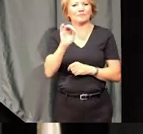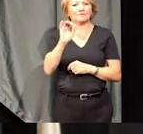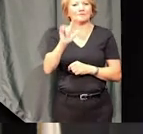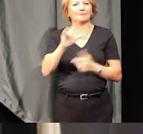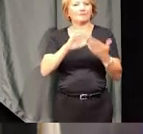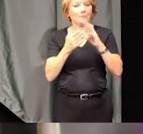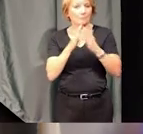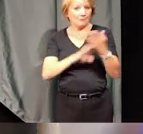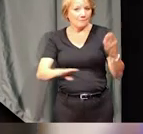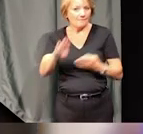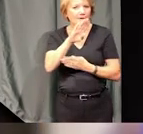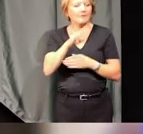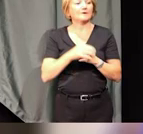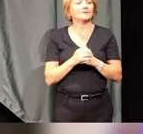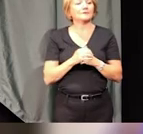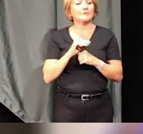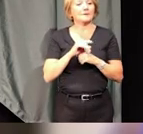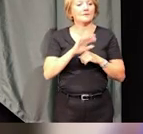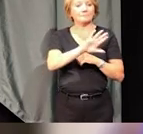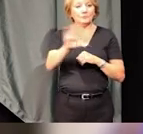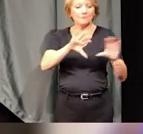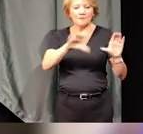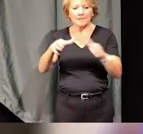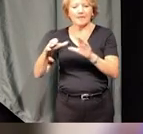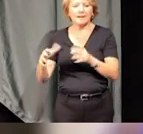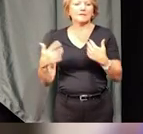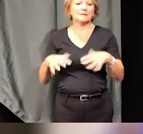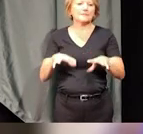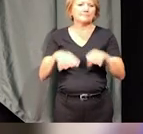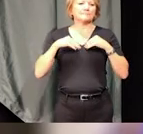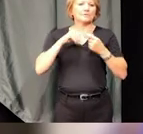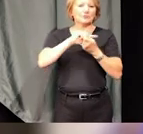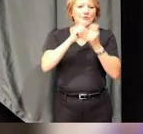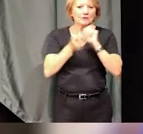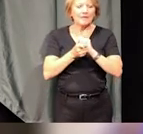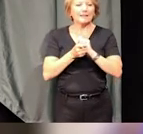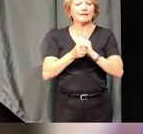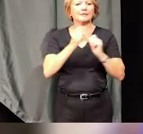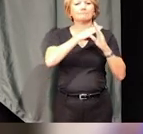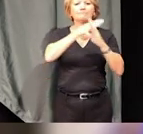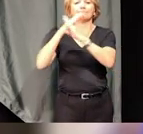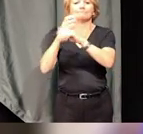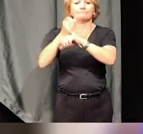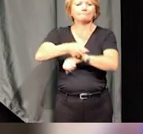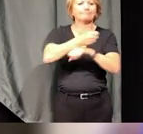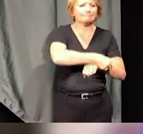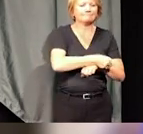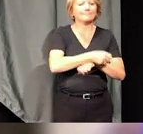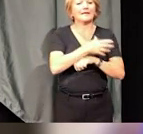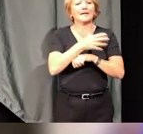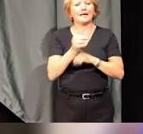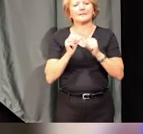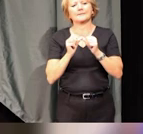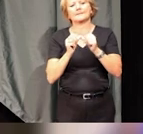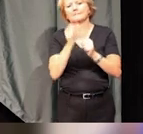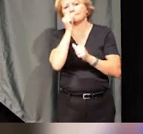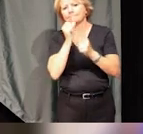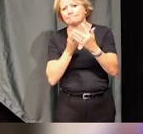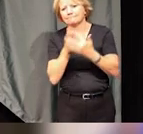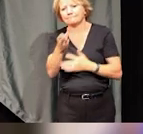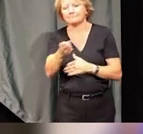Community College, for a class that has embraced change, overcome obstacles, and